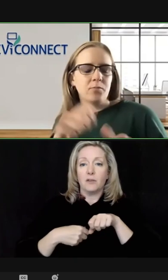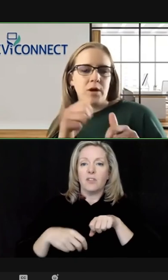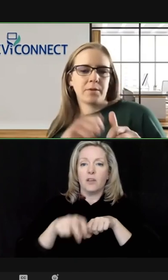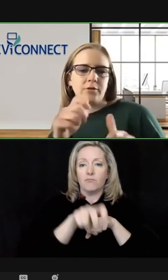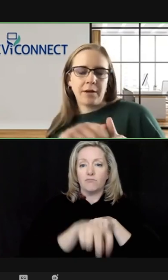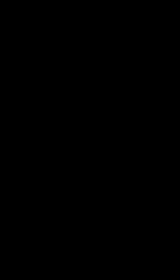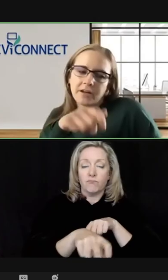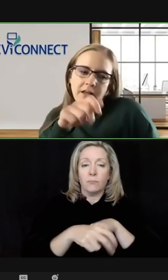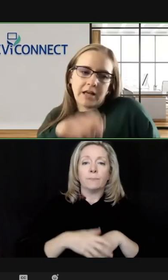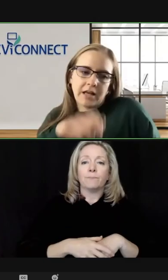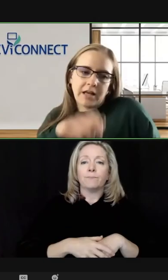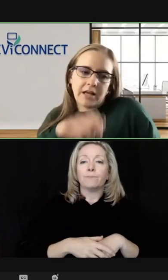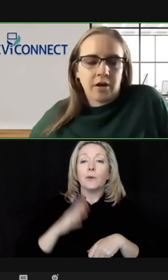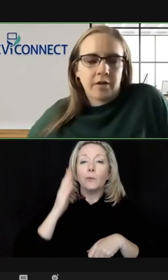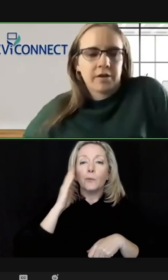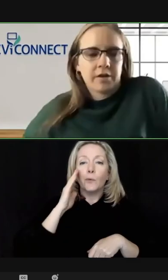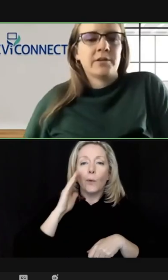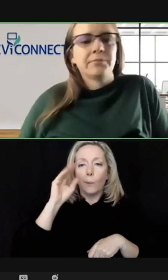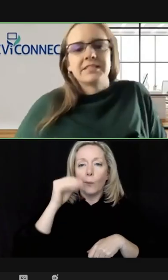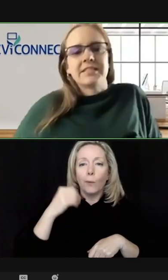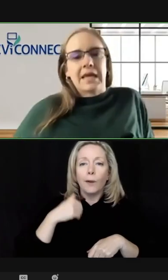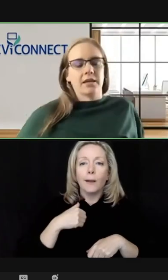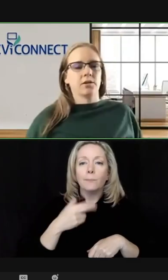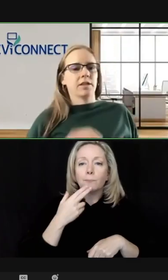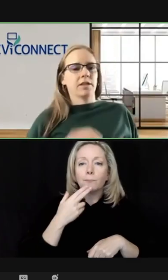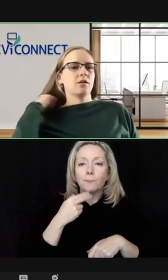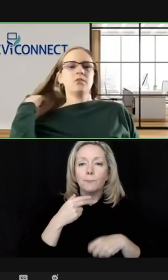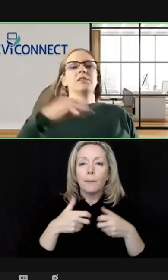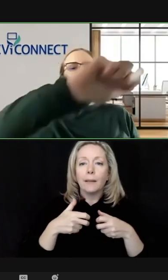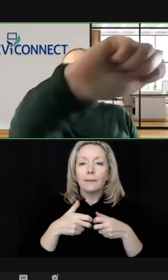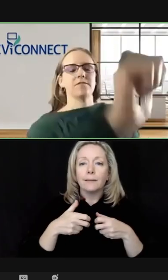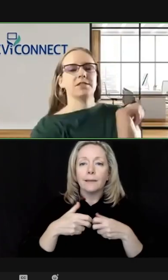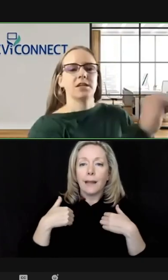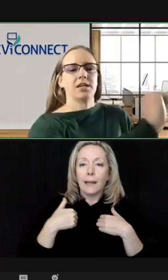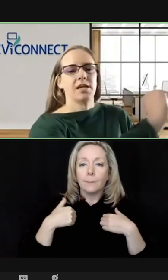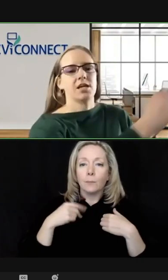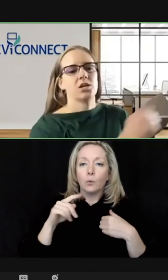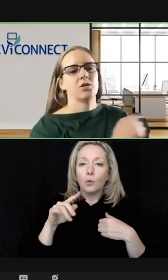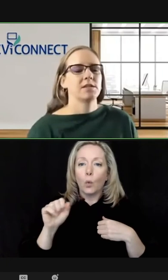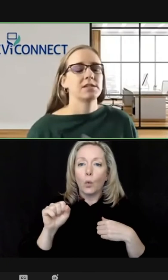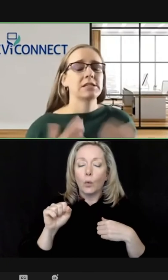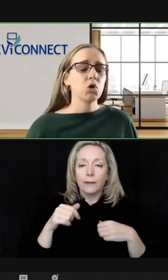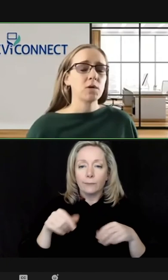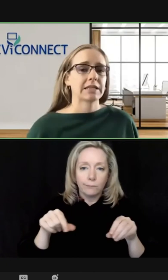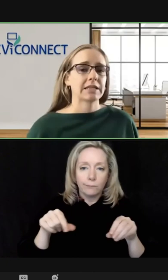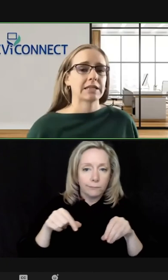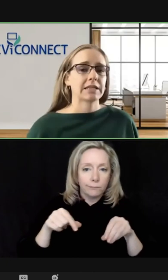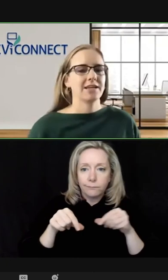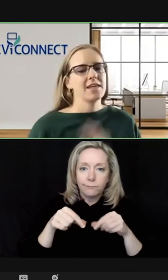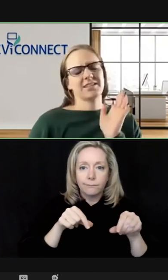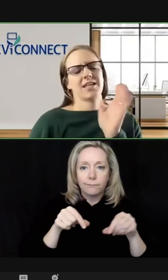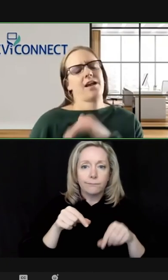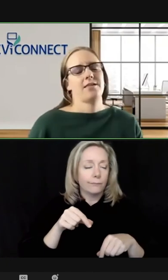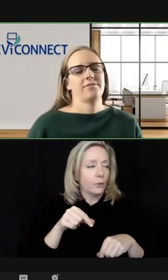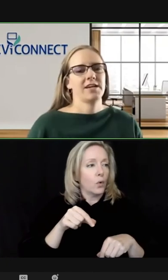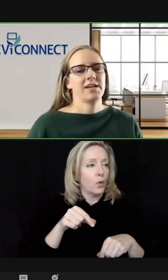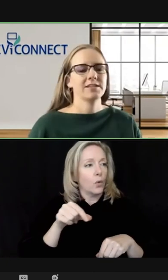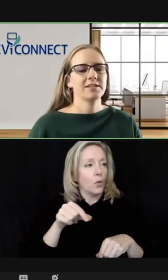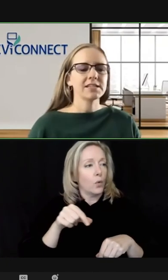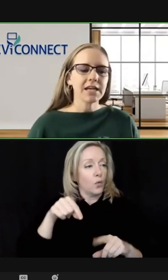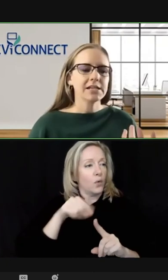the little boy would grab the little elephant or other animal and would say, like, oh, Dad, the elephant's gonna get you. And jokingly, the dad's like, that's